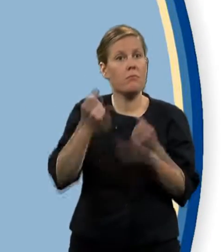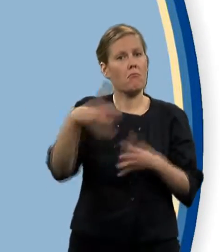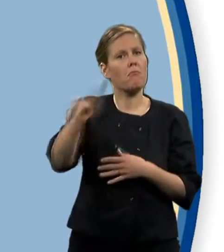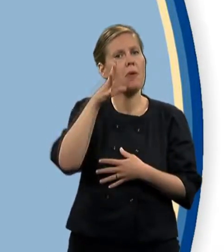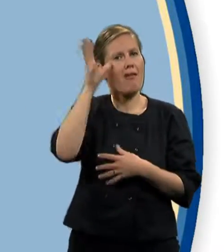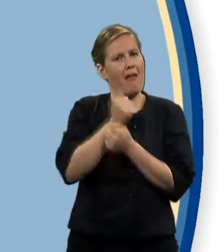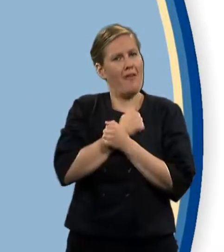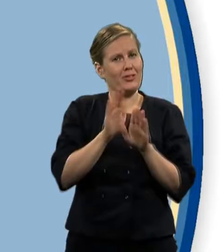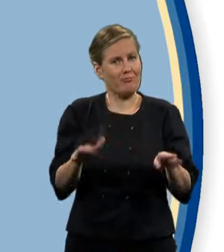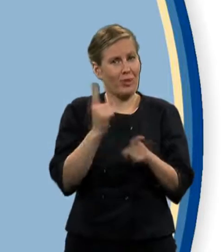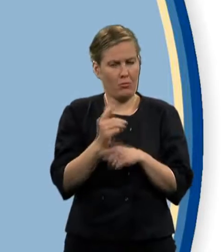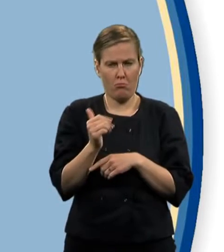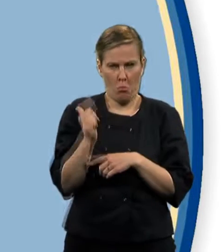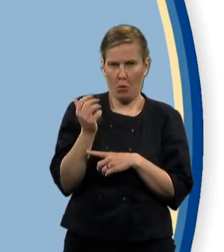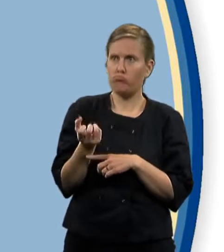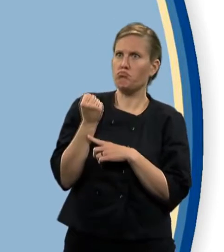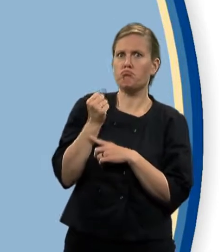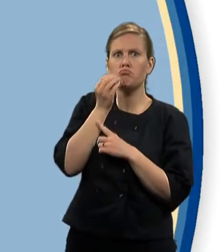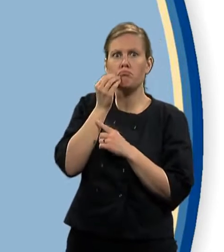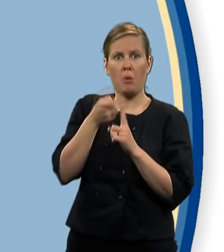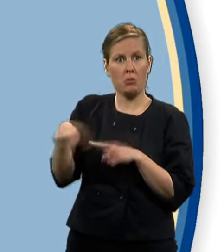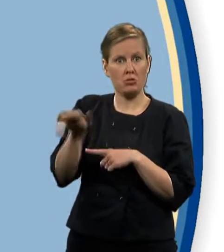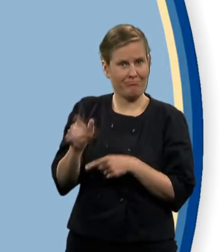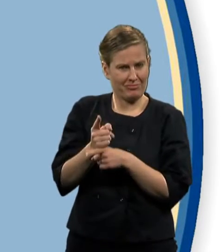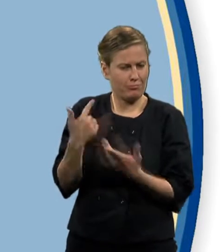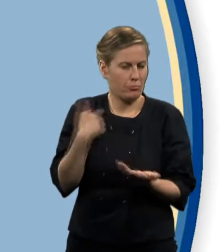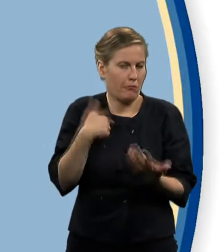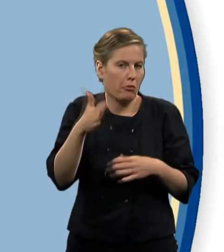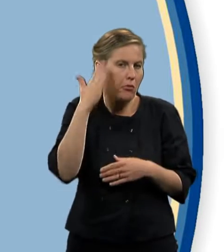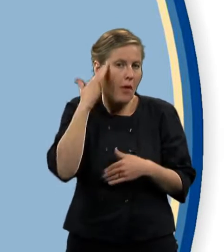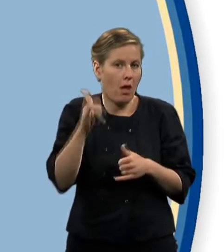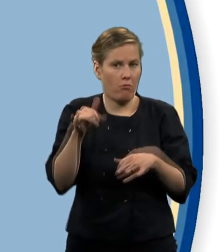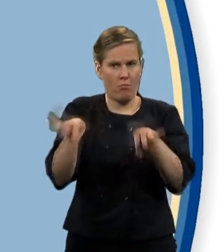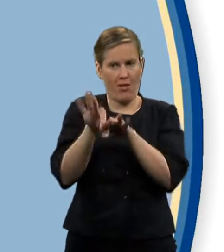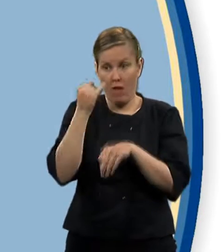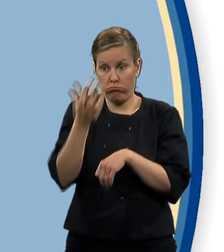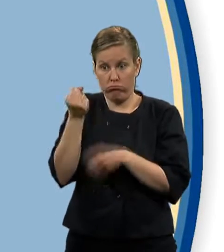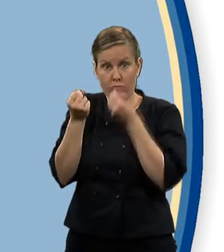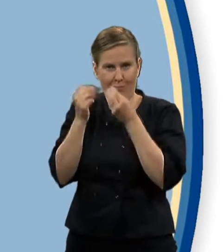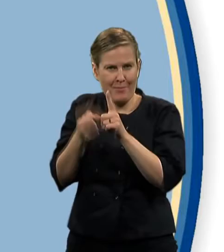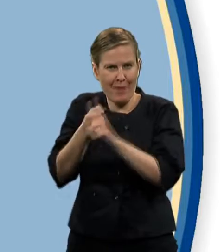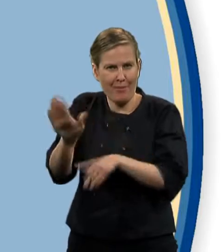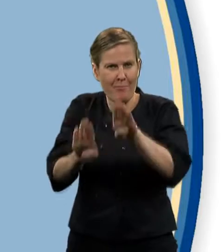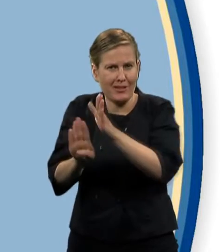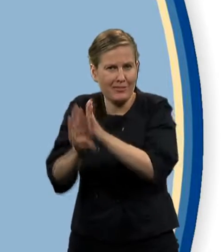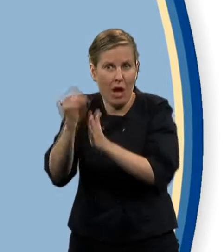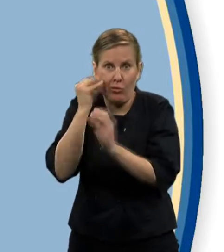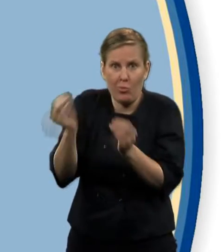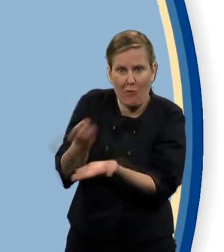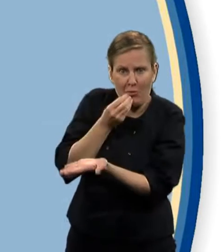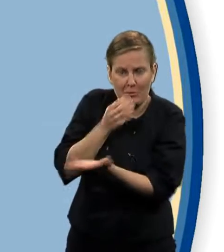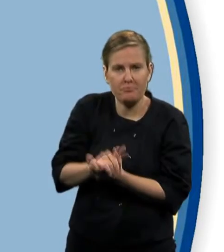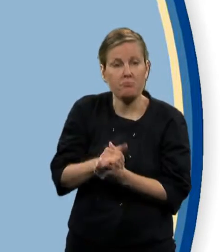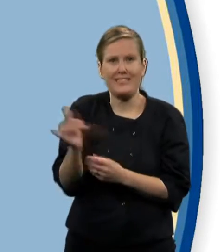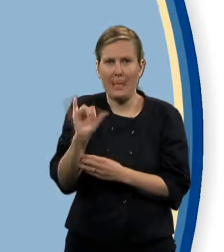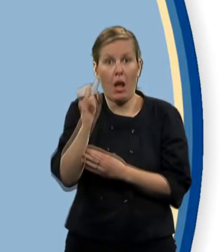never withhold food from their child. We understand that this has negative impacts on the child's biological development. Similarly, there are